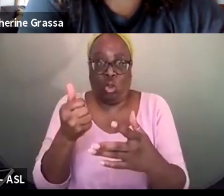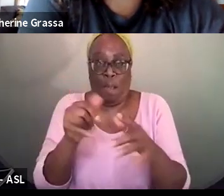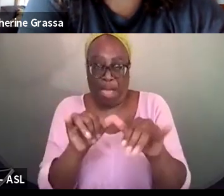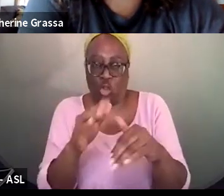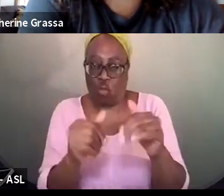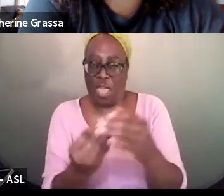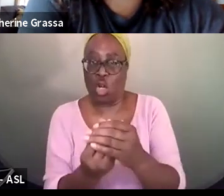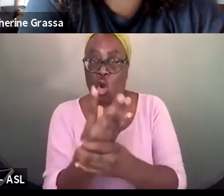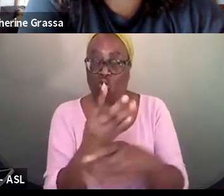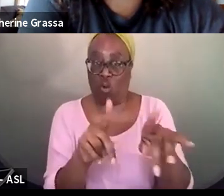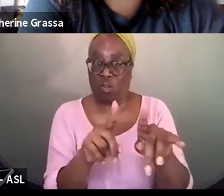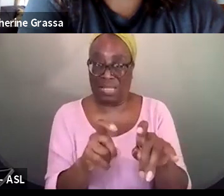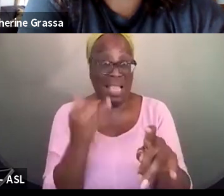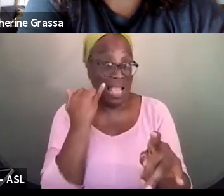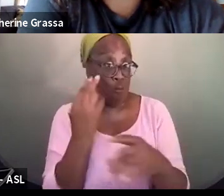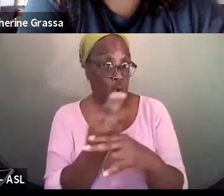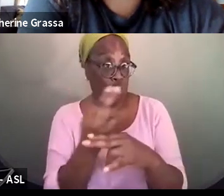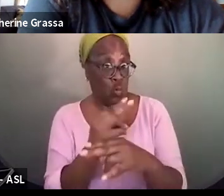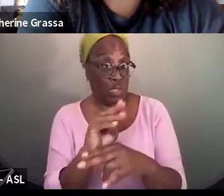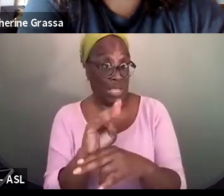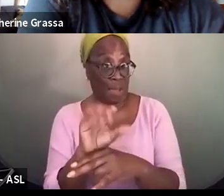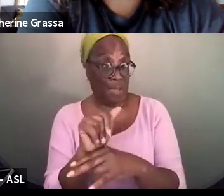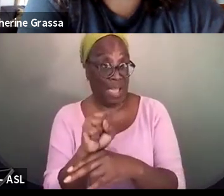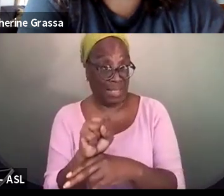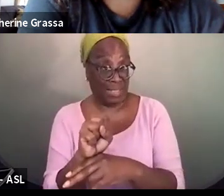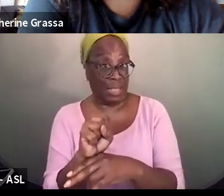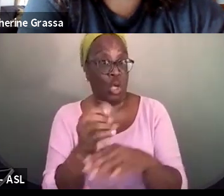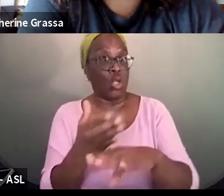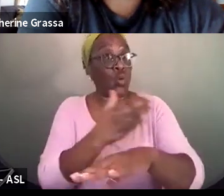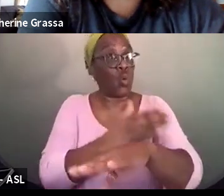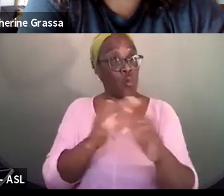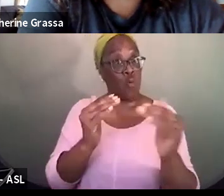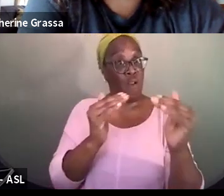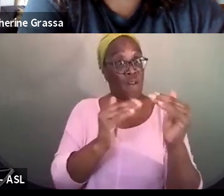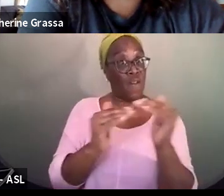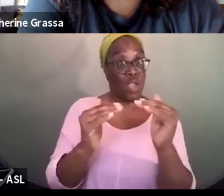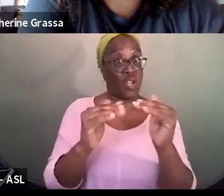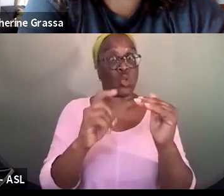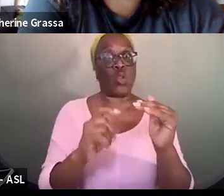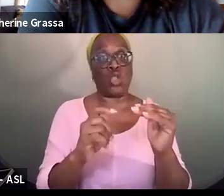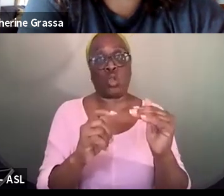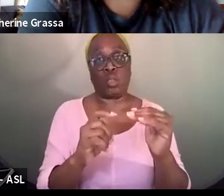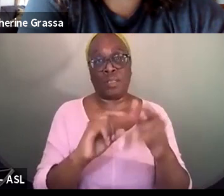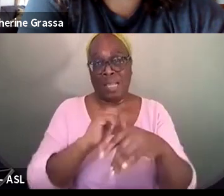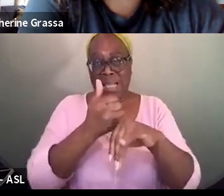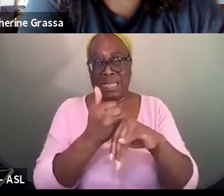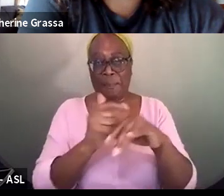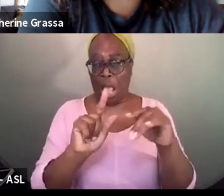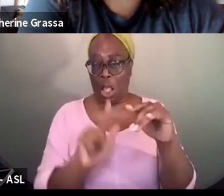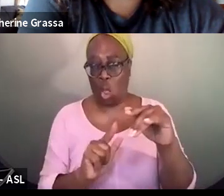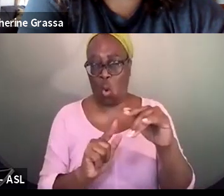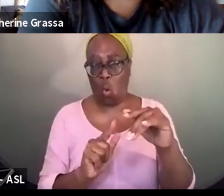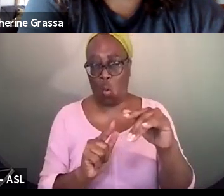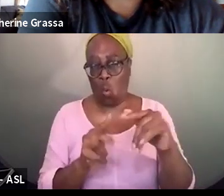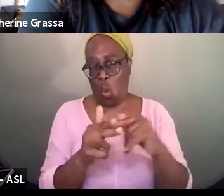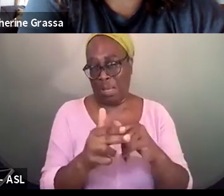and that if we use the MCAS to improve fairness, we should set the cut score low for eligibility